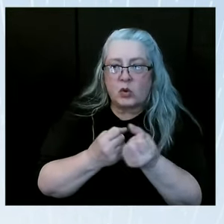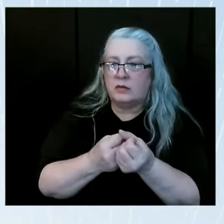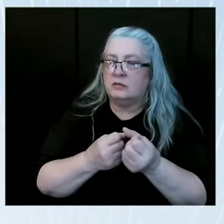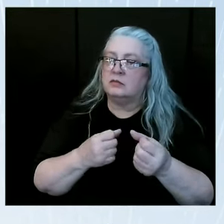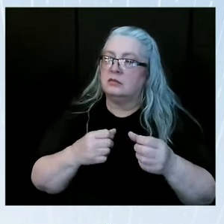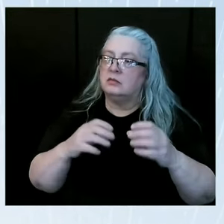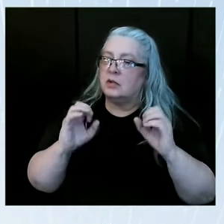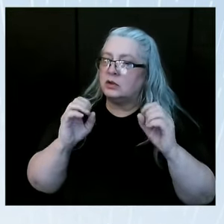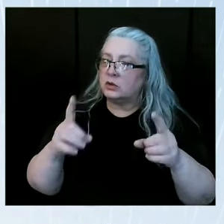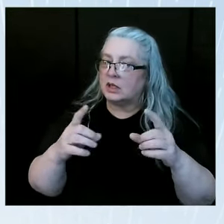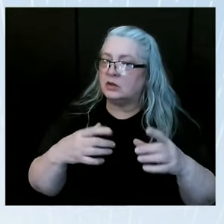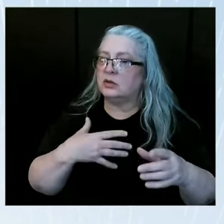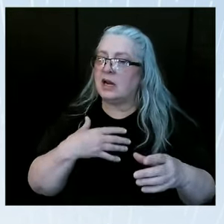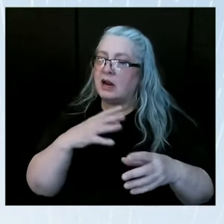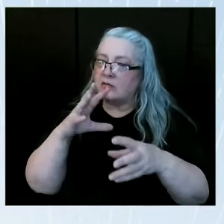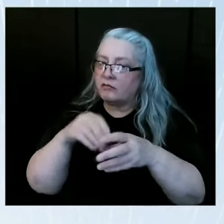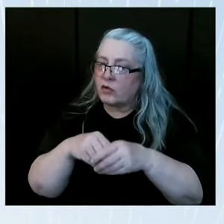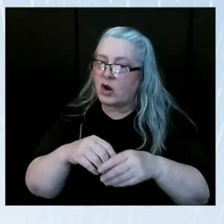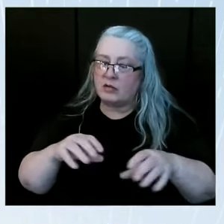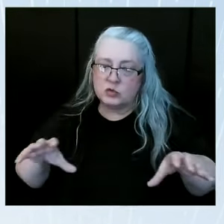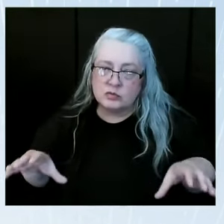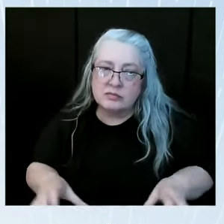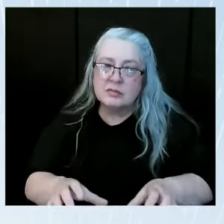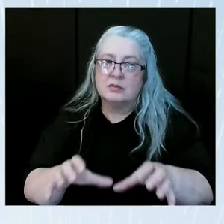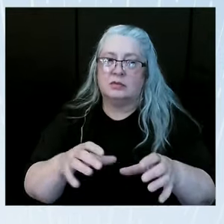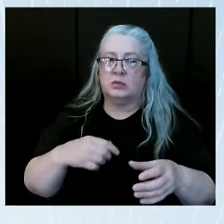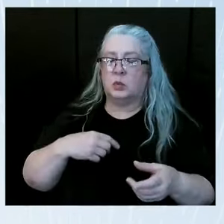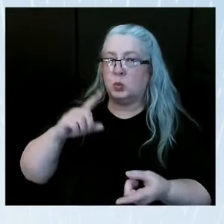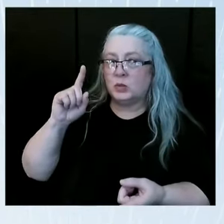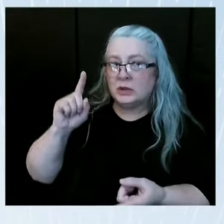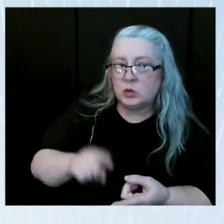Plan that we're going to work to combat human